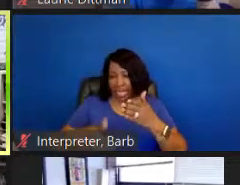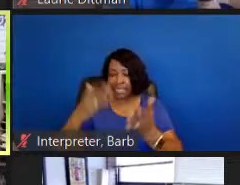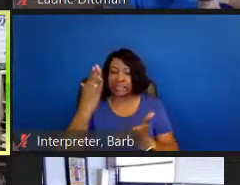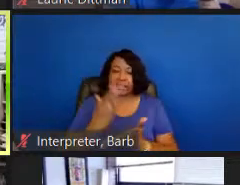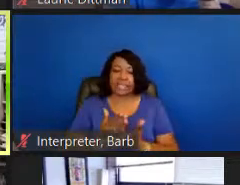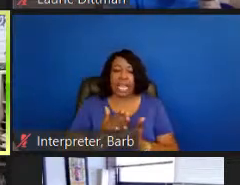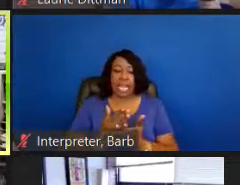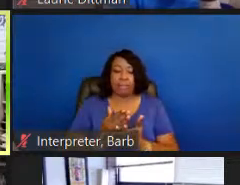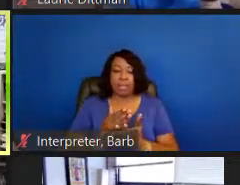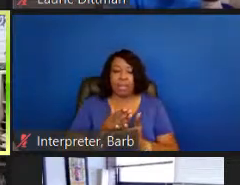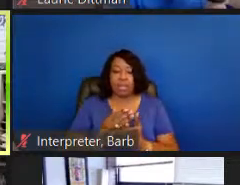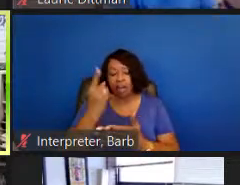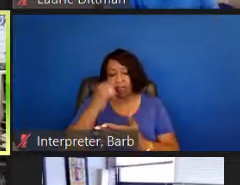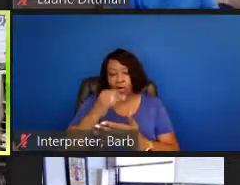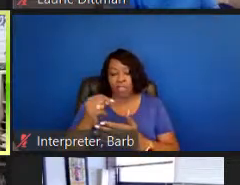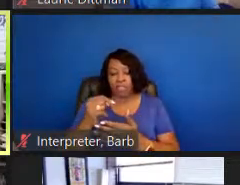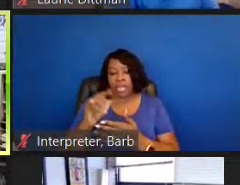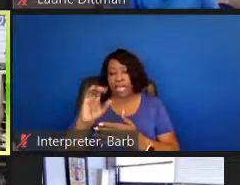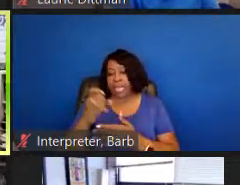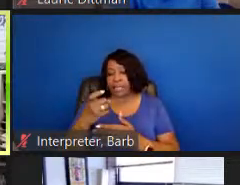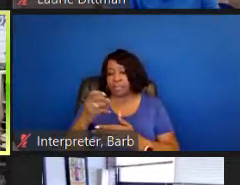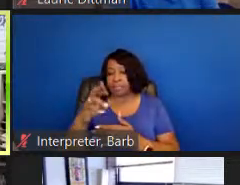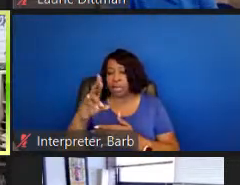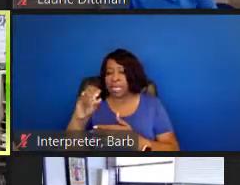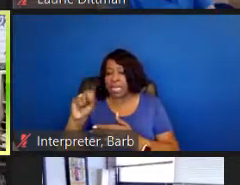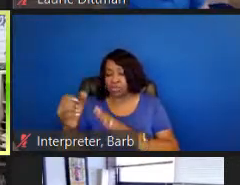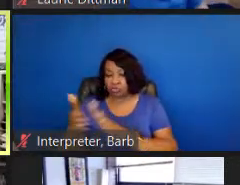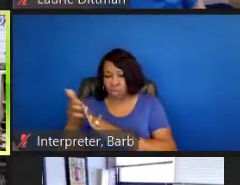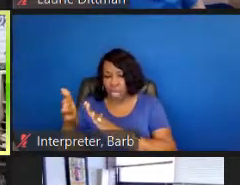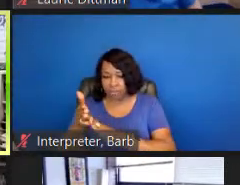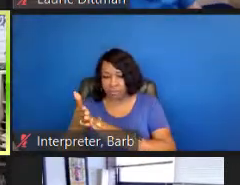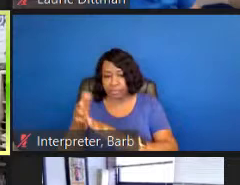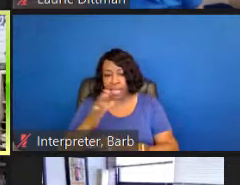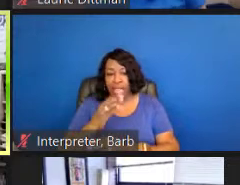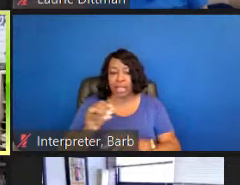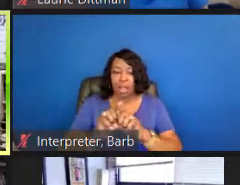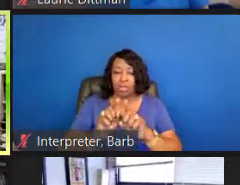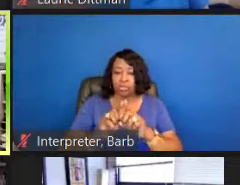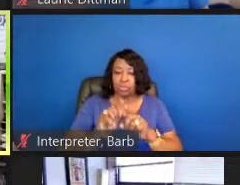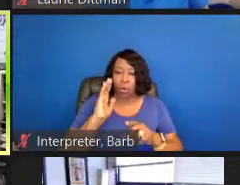for the express run. And then also the